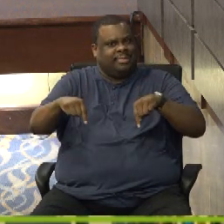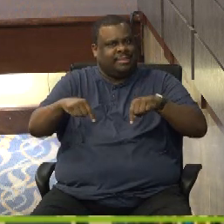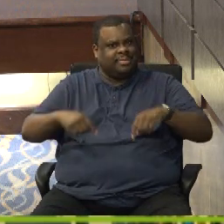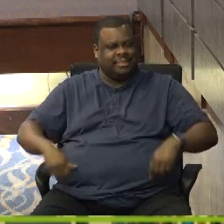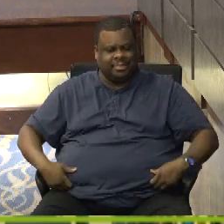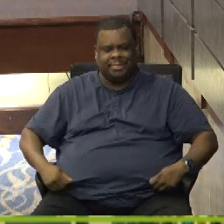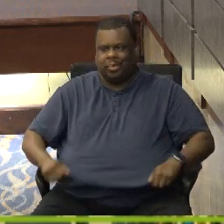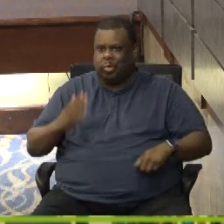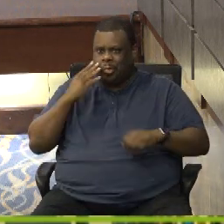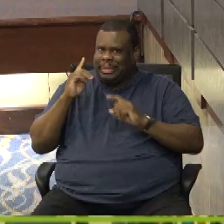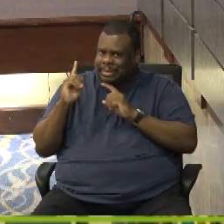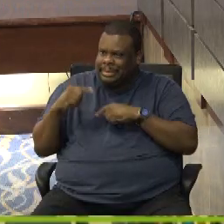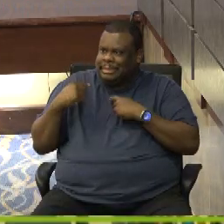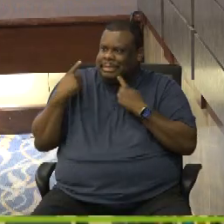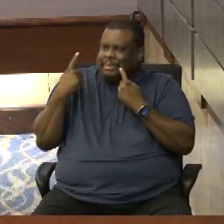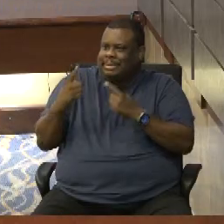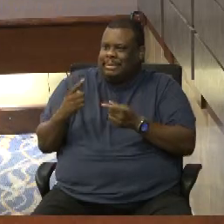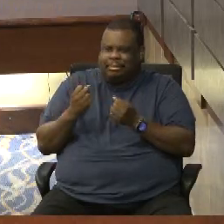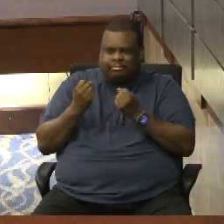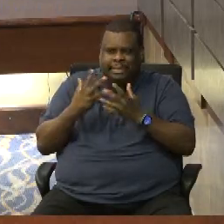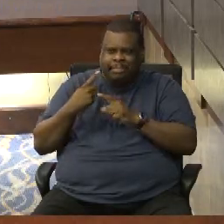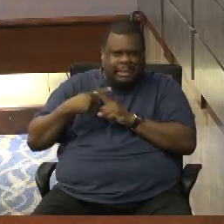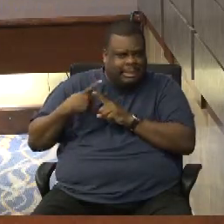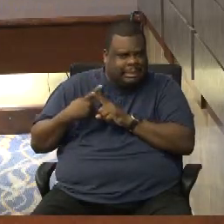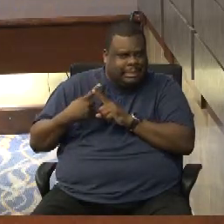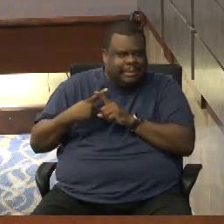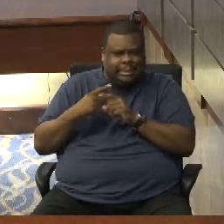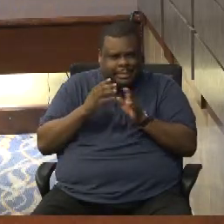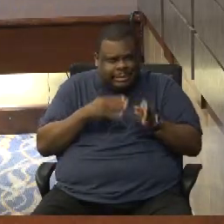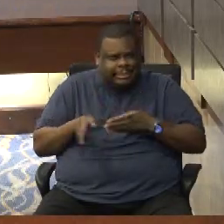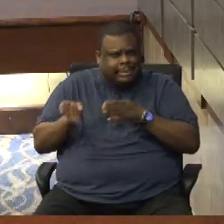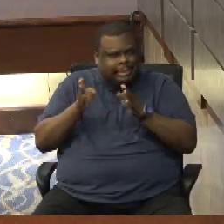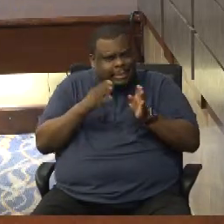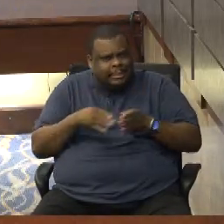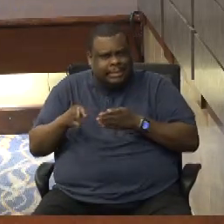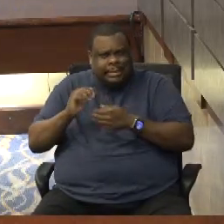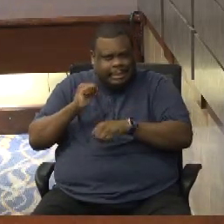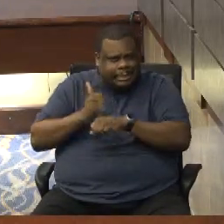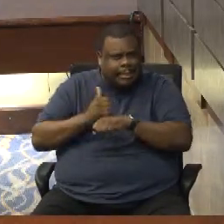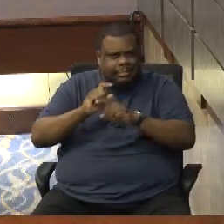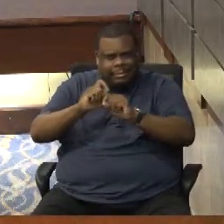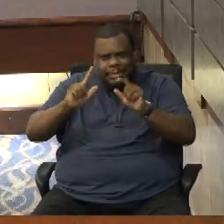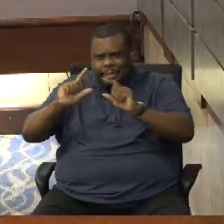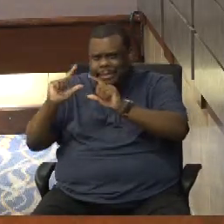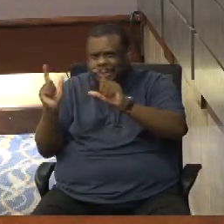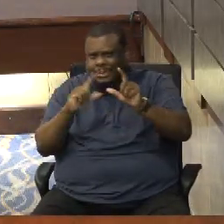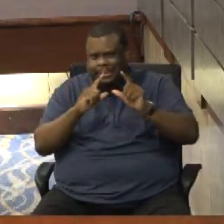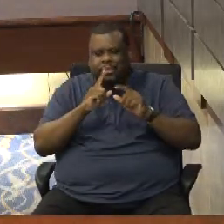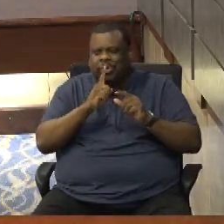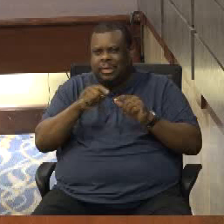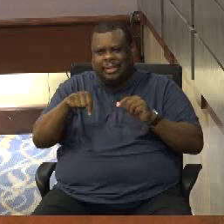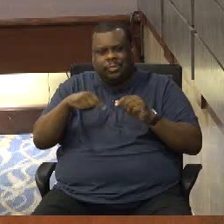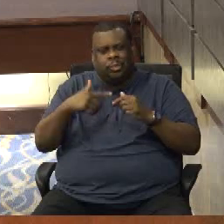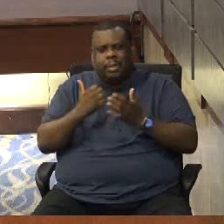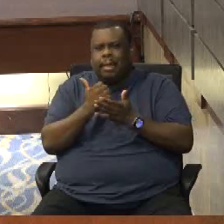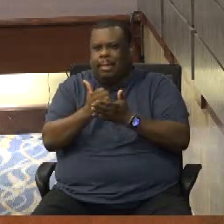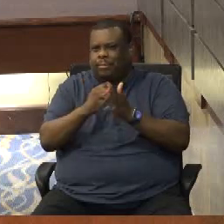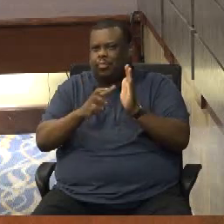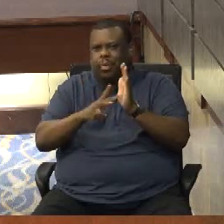and I think that this is going to be really beneficial to our communications team and to our city at large to be able